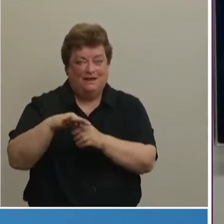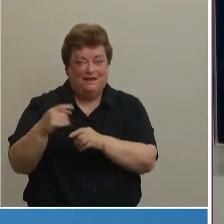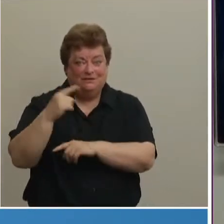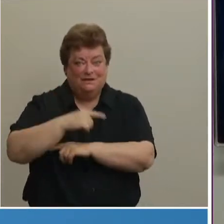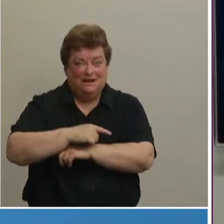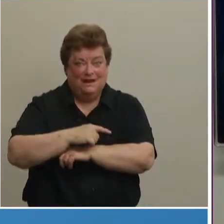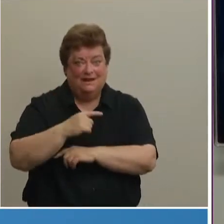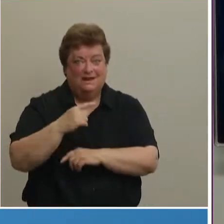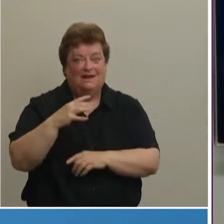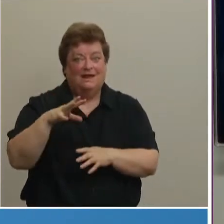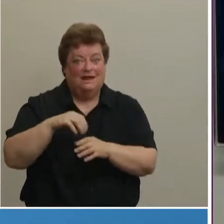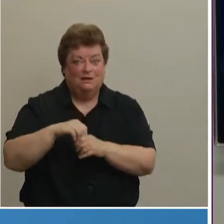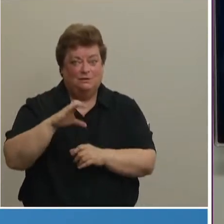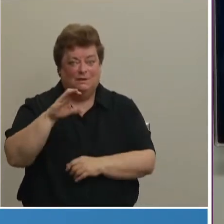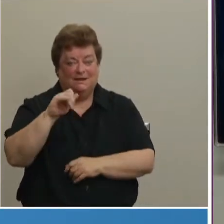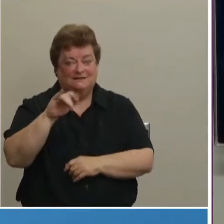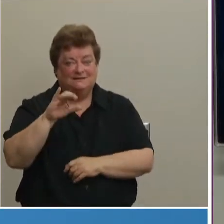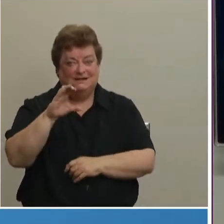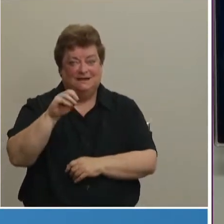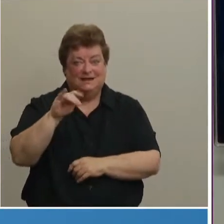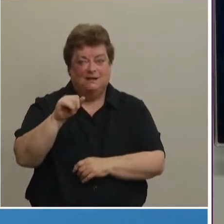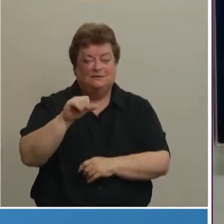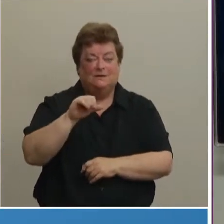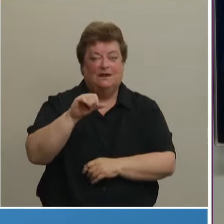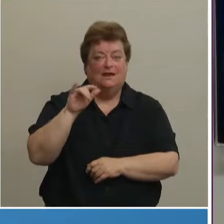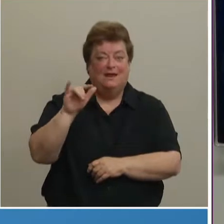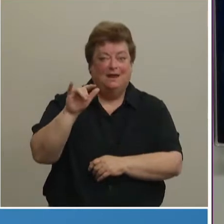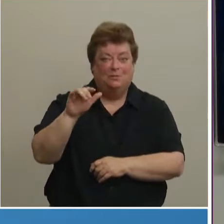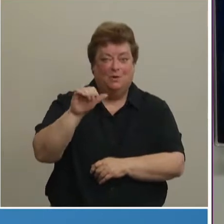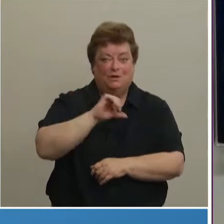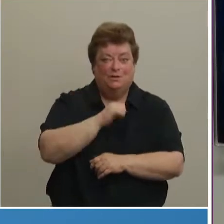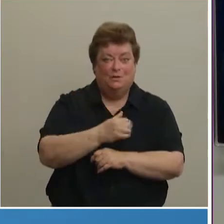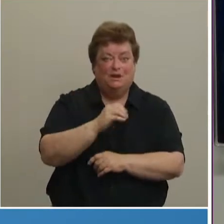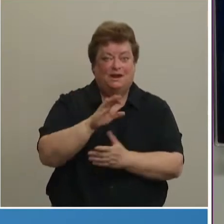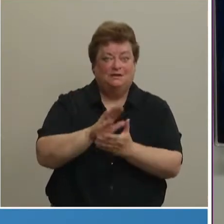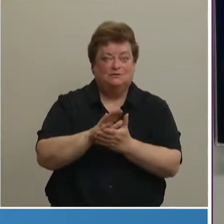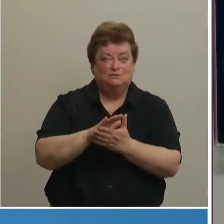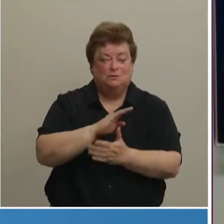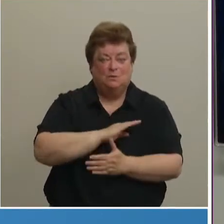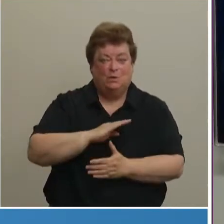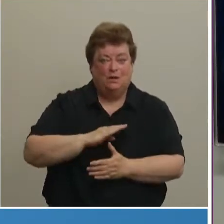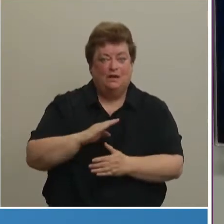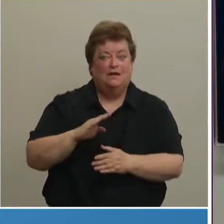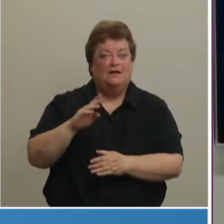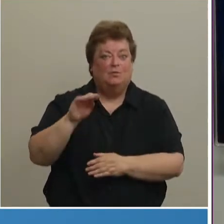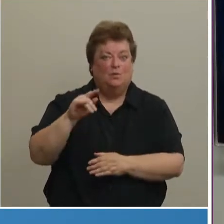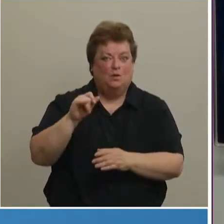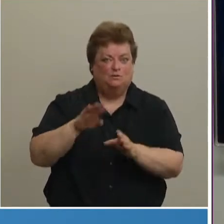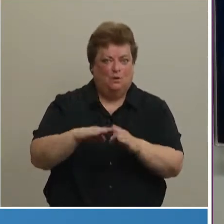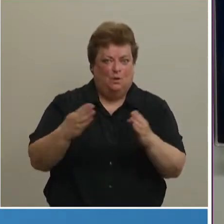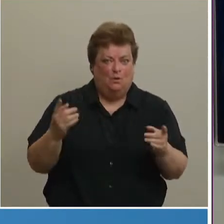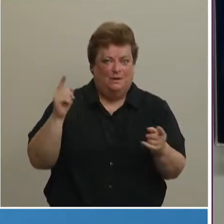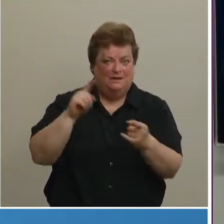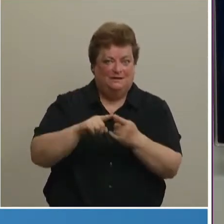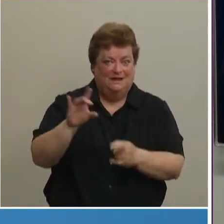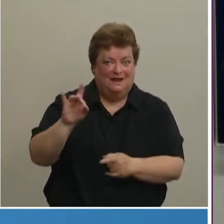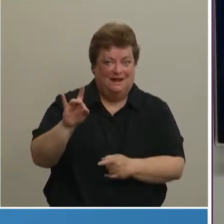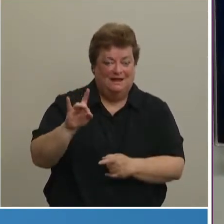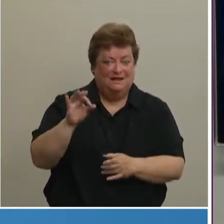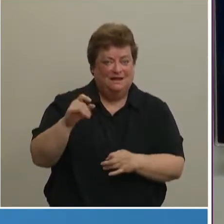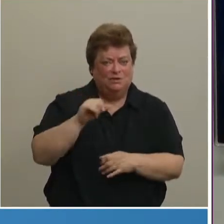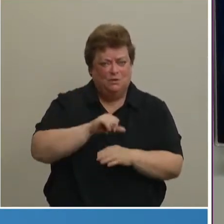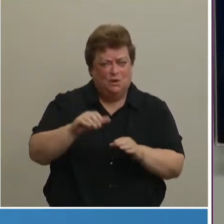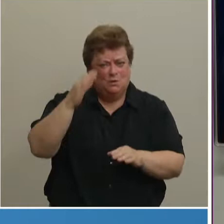races, including City Council, Airport Authority, and the school board. Polls are open until 8 p.m. this evening, and if you don't know your